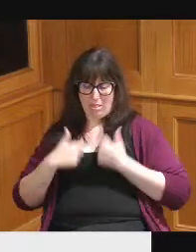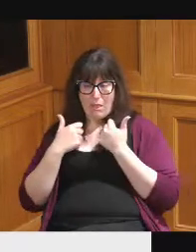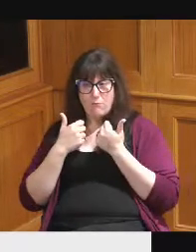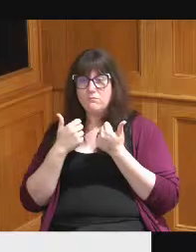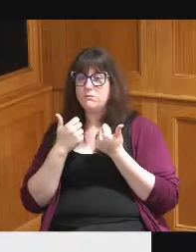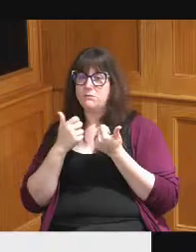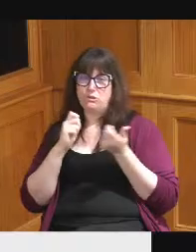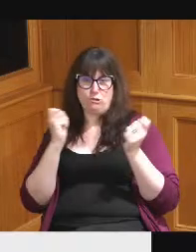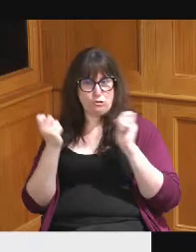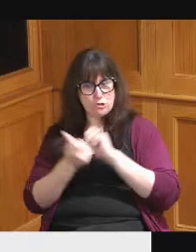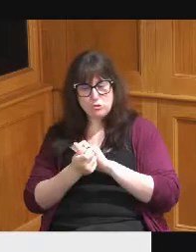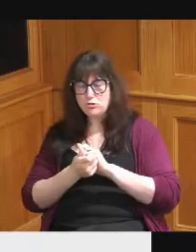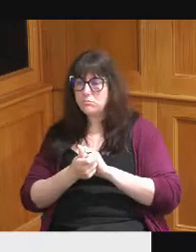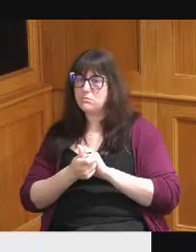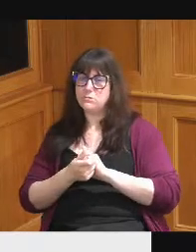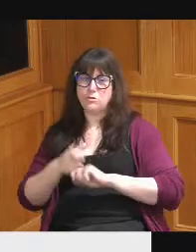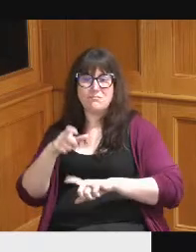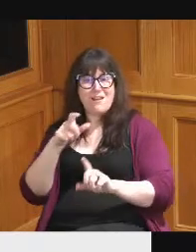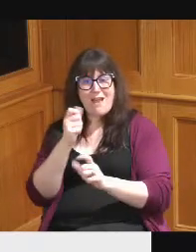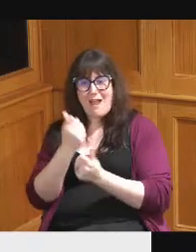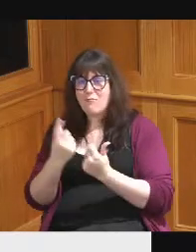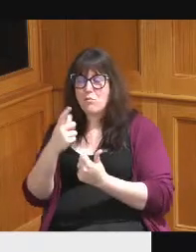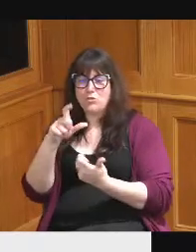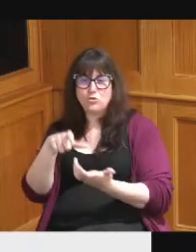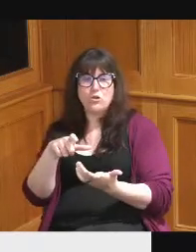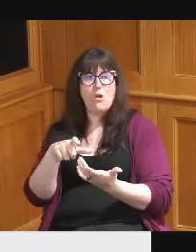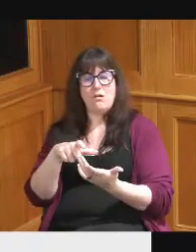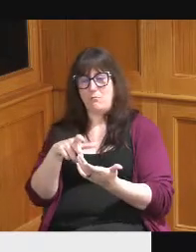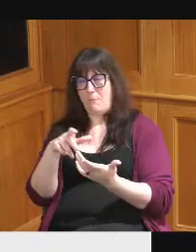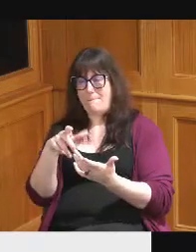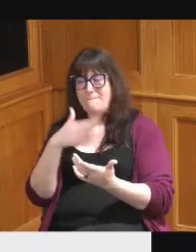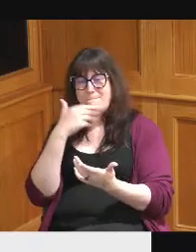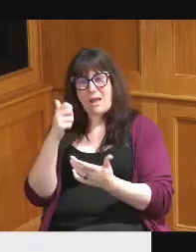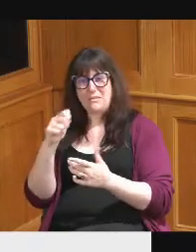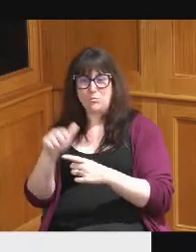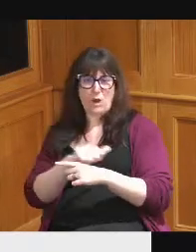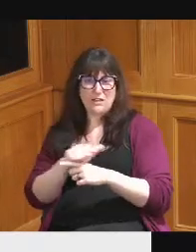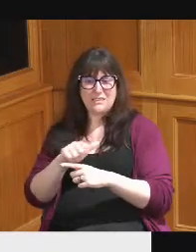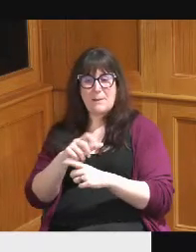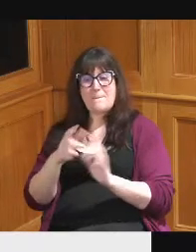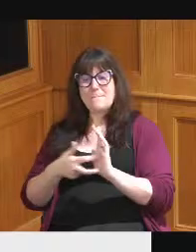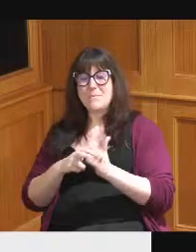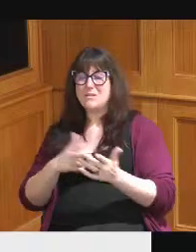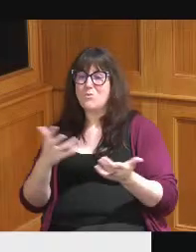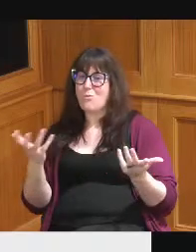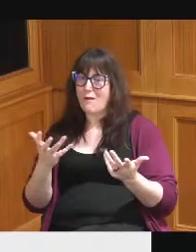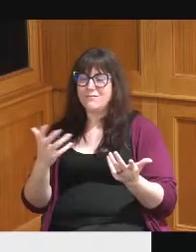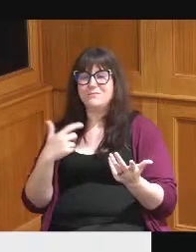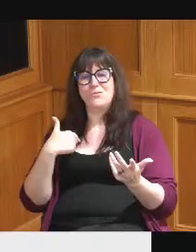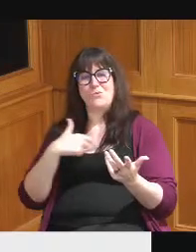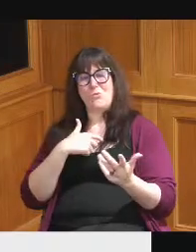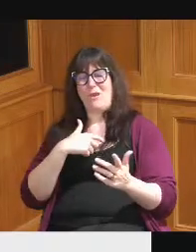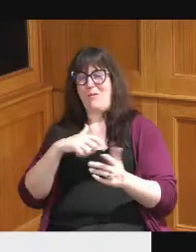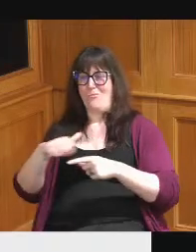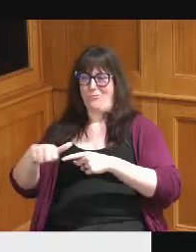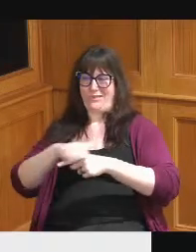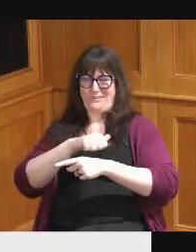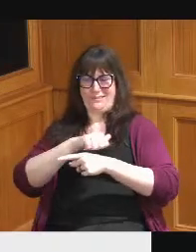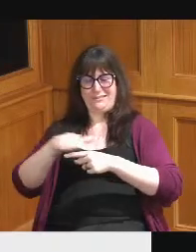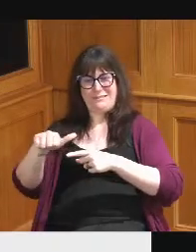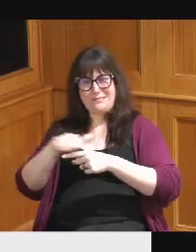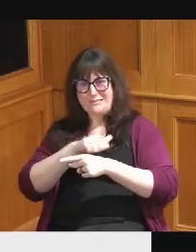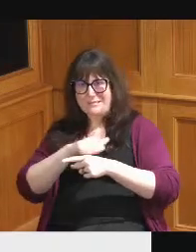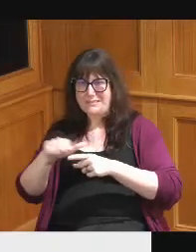of technology and best practices, which means we have to continually drill on this, practice